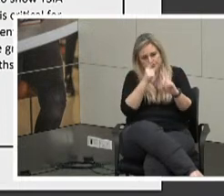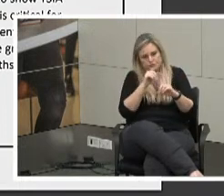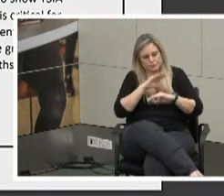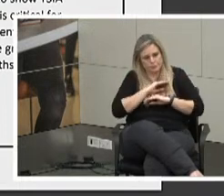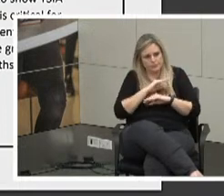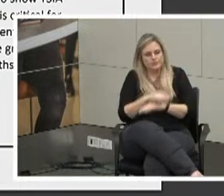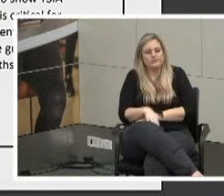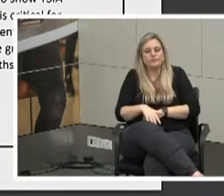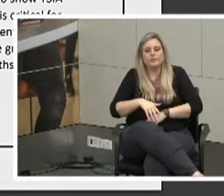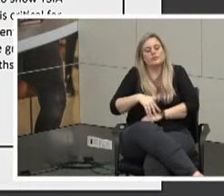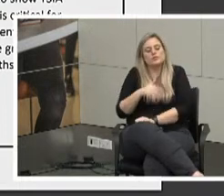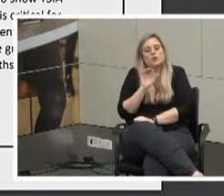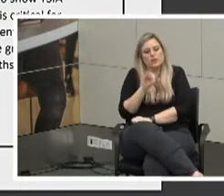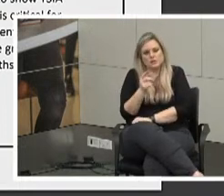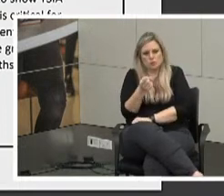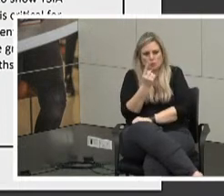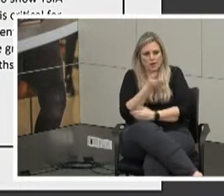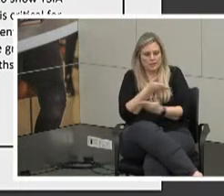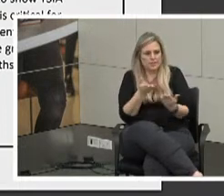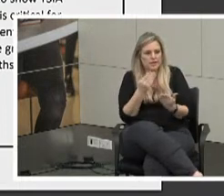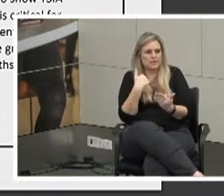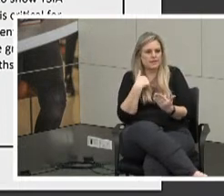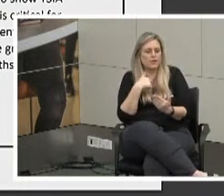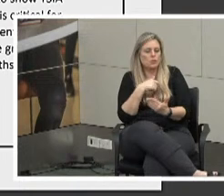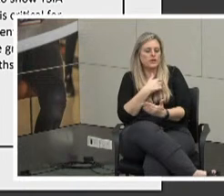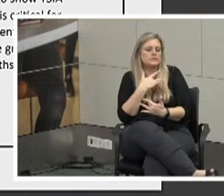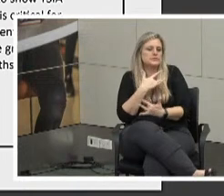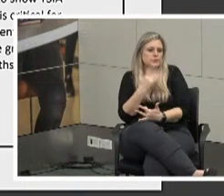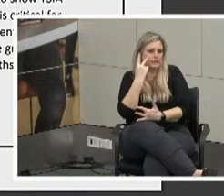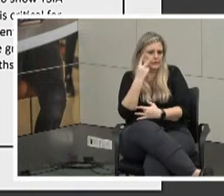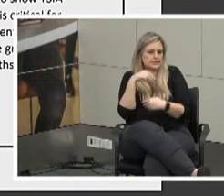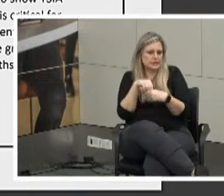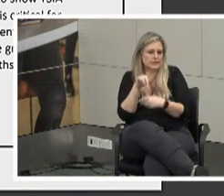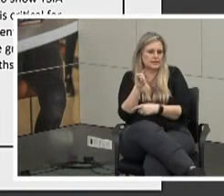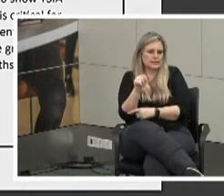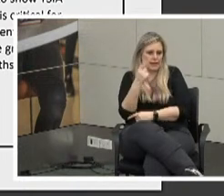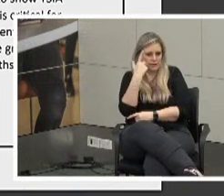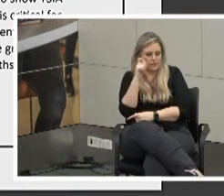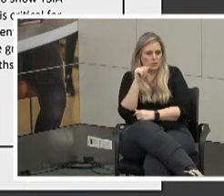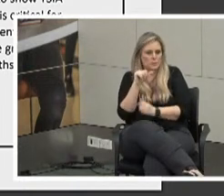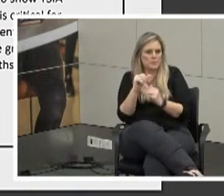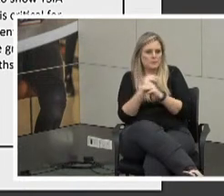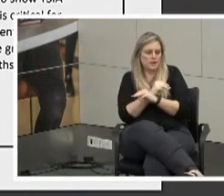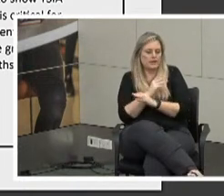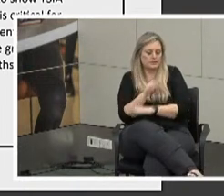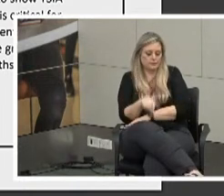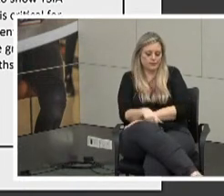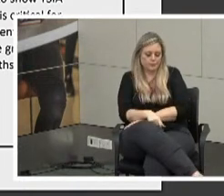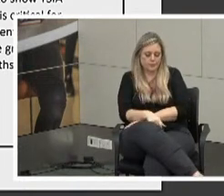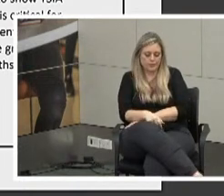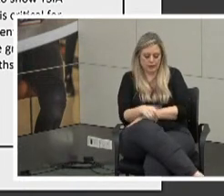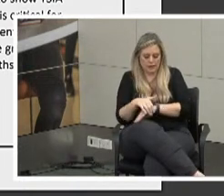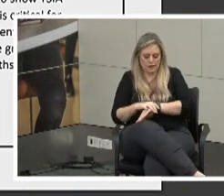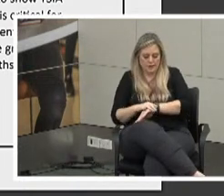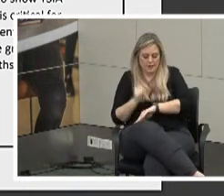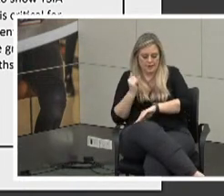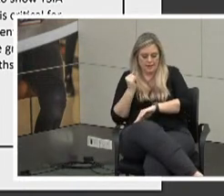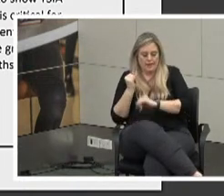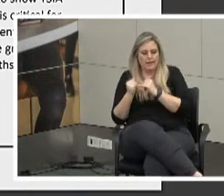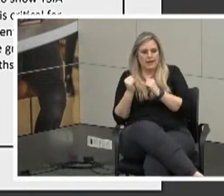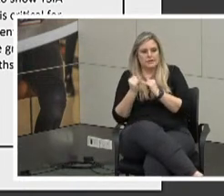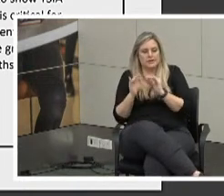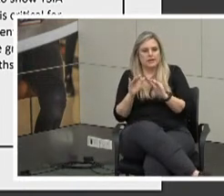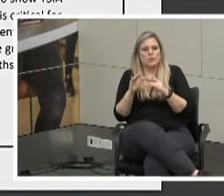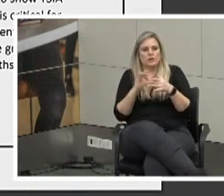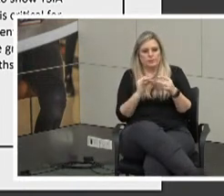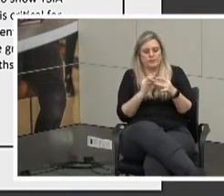assessments um so that's one of the things we we typically see in the data for math in particular uh and then lastly I just want to step